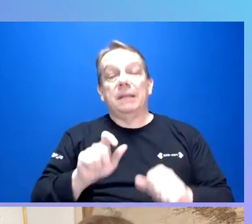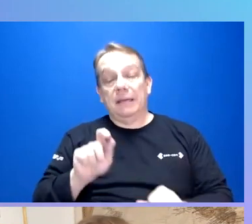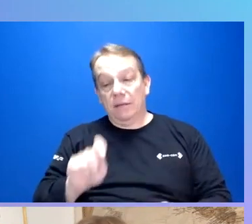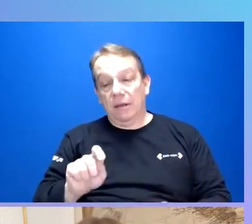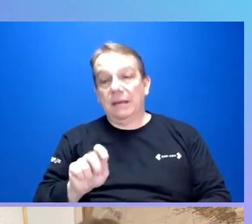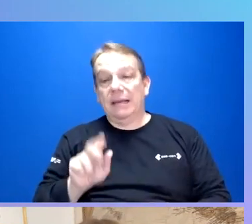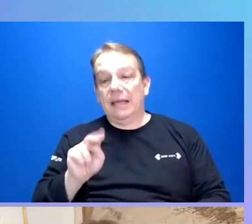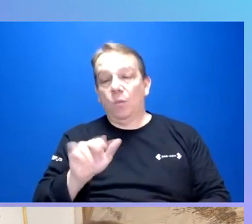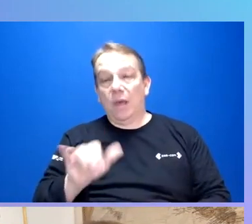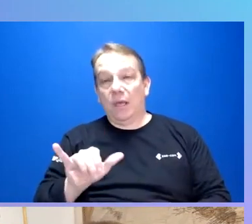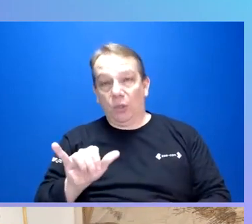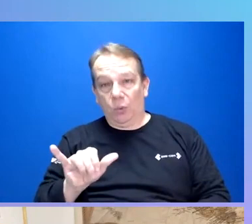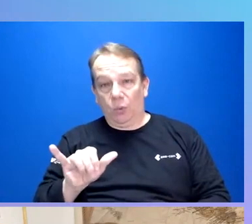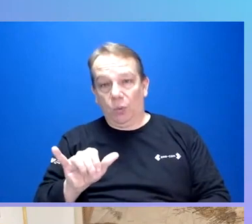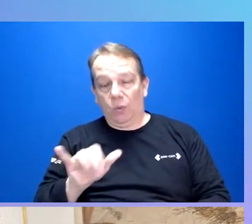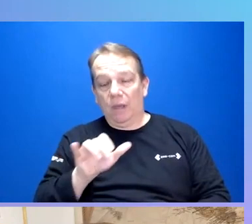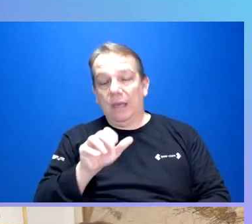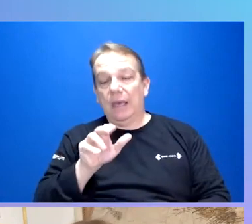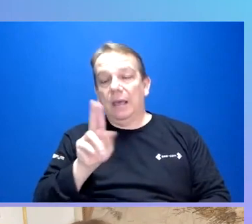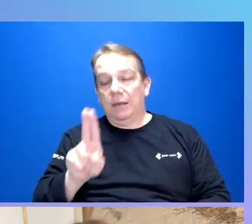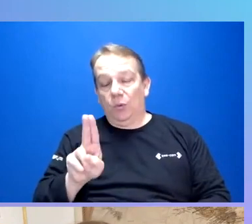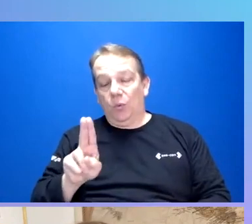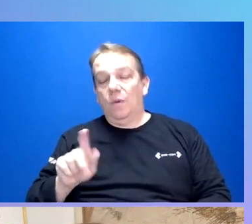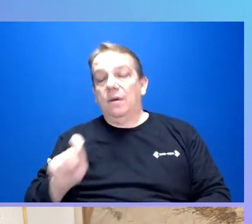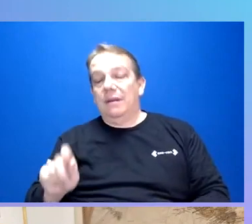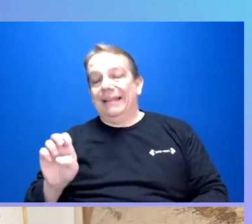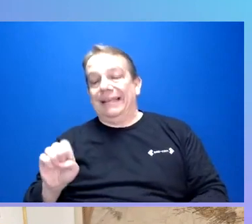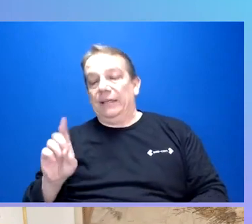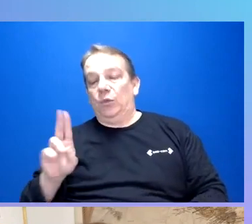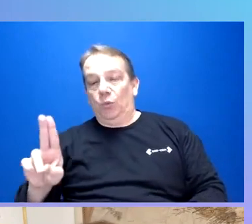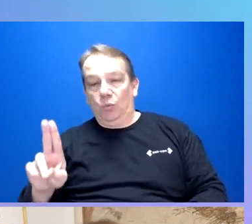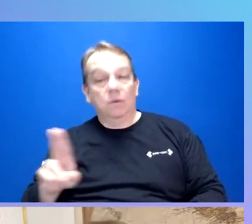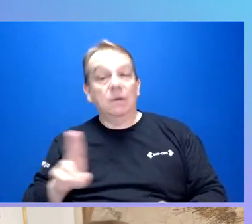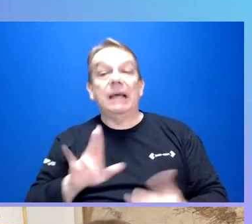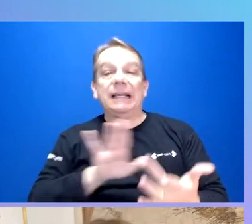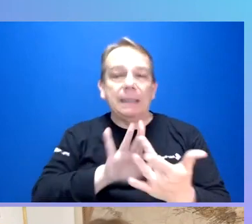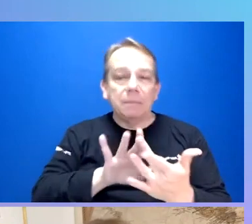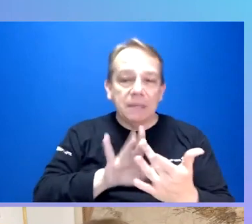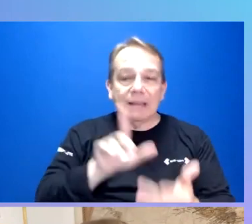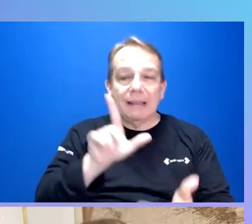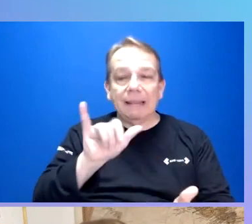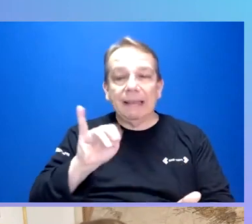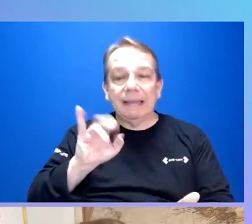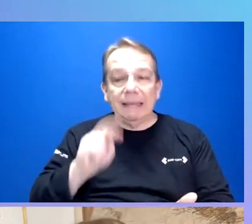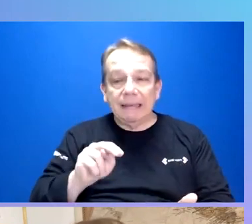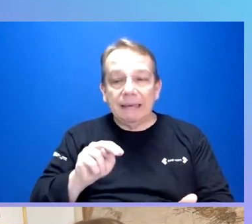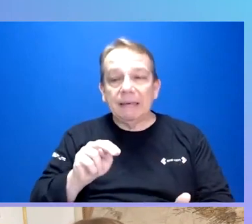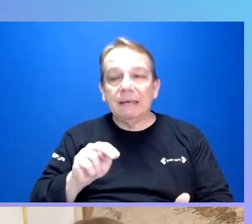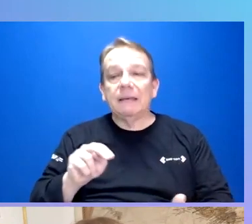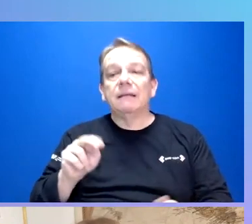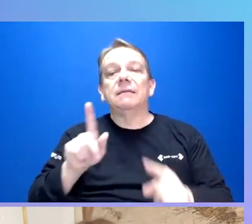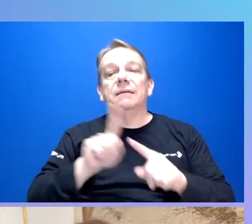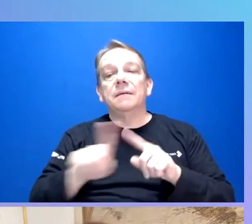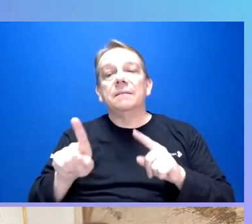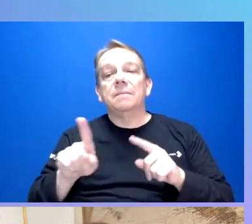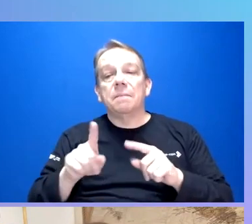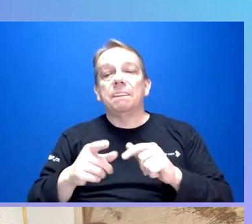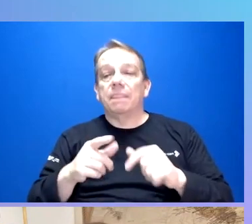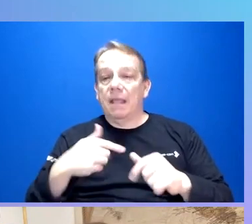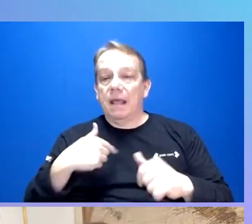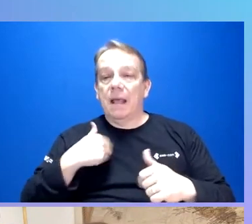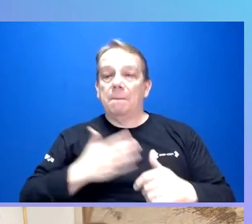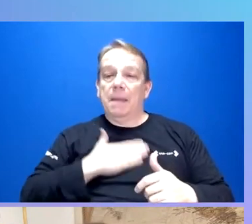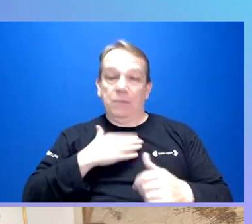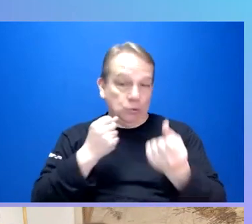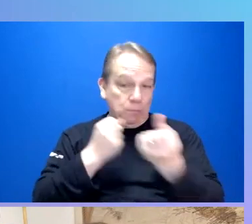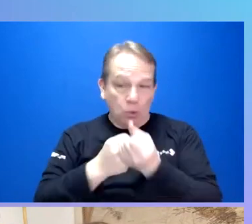ability.nyu.edu. And let's keep in touch, whether it's on LinkedIn or through my site, which is laurenrace.com. I am happy to support